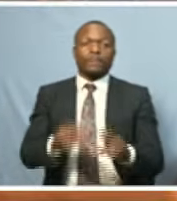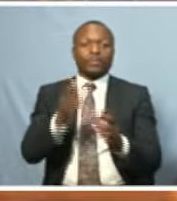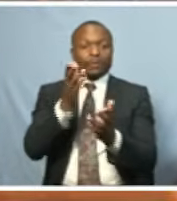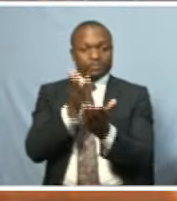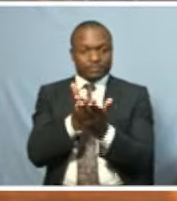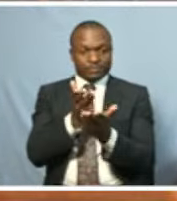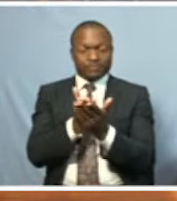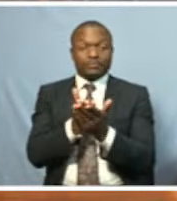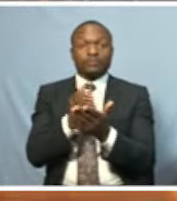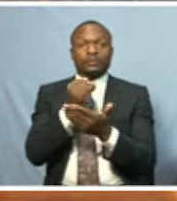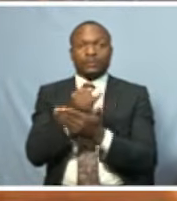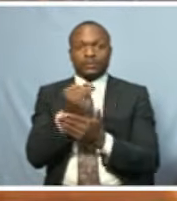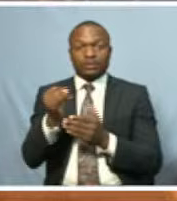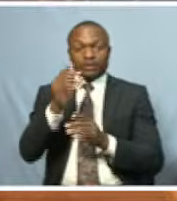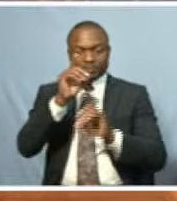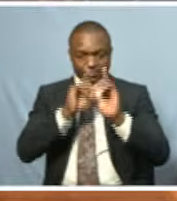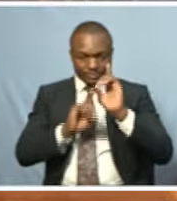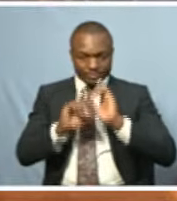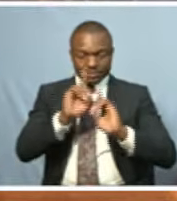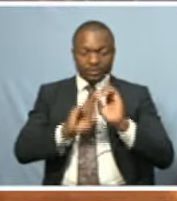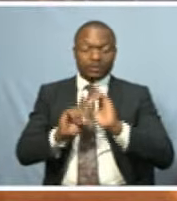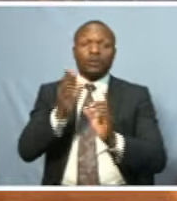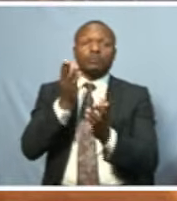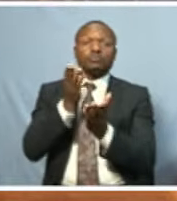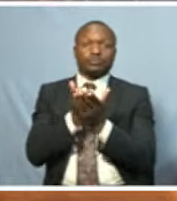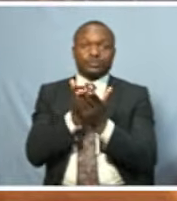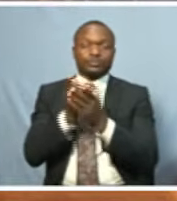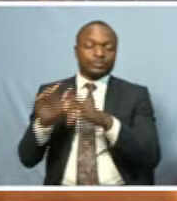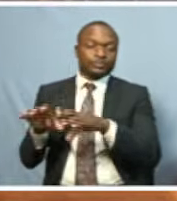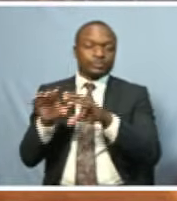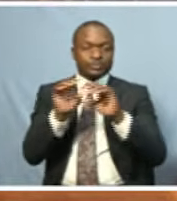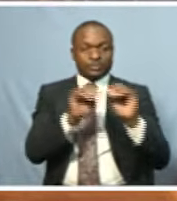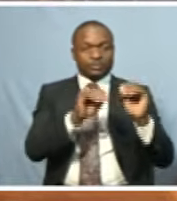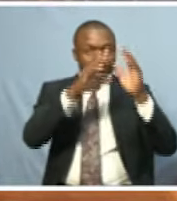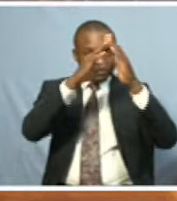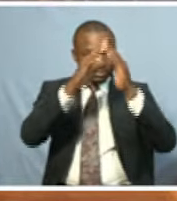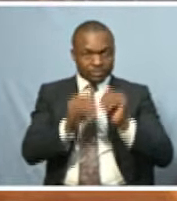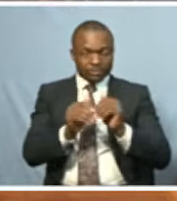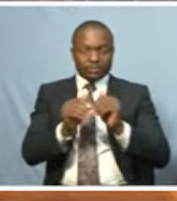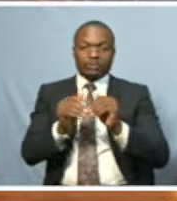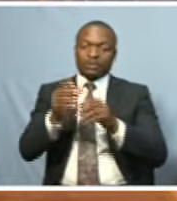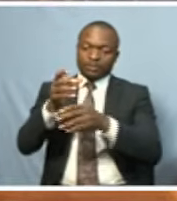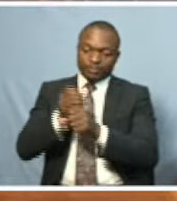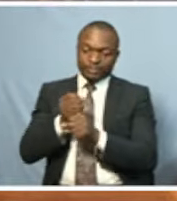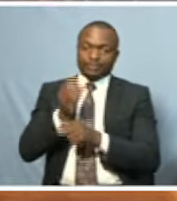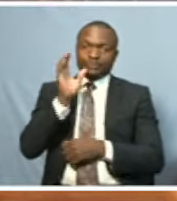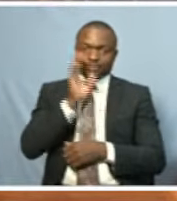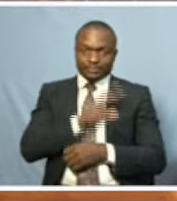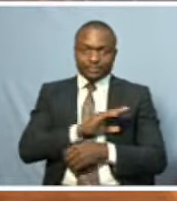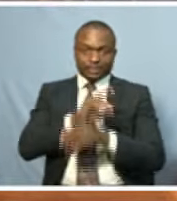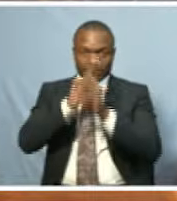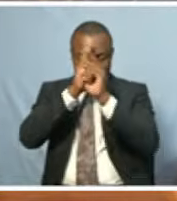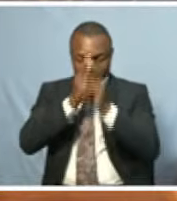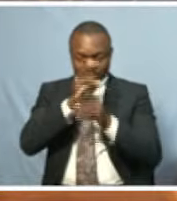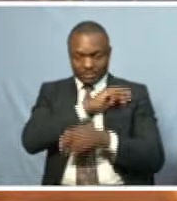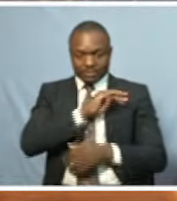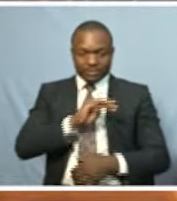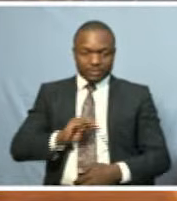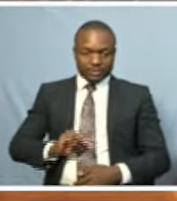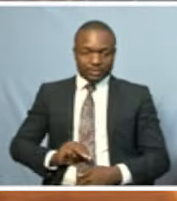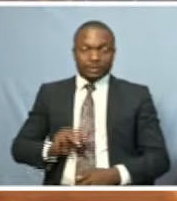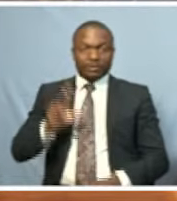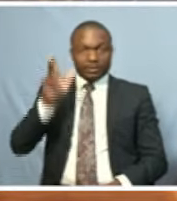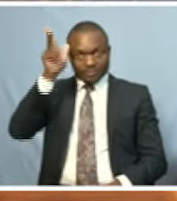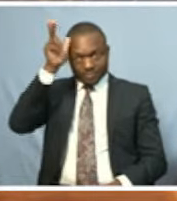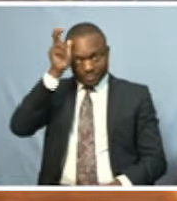Notice of an item for debate on the motion of adjournment of the House has been received. The Honourable Member from